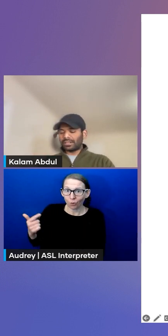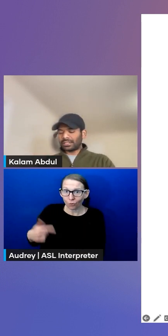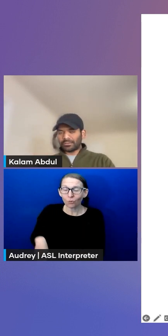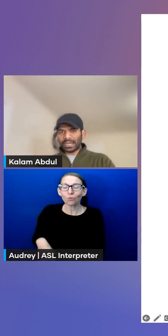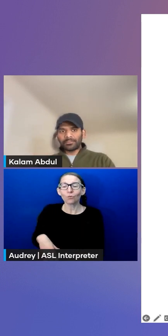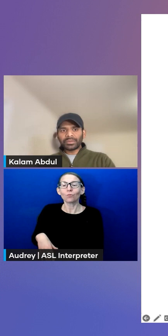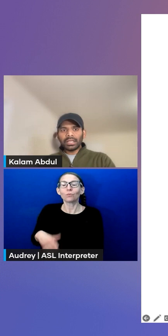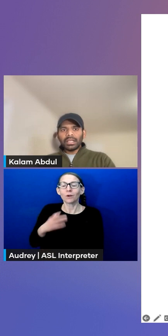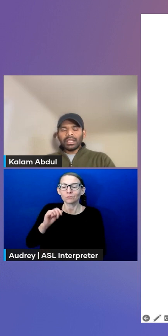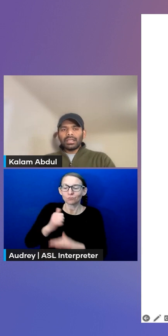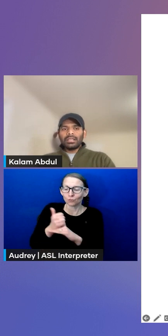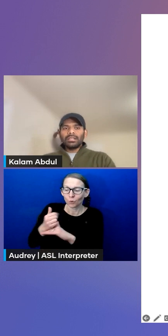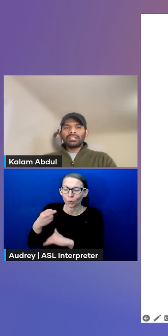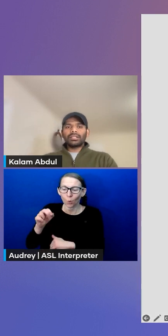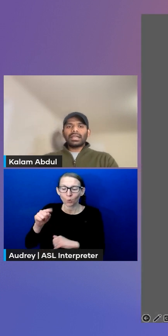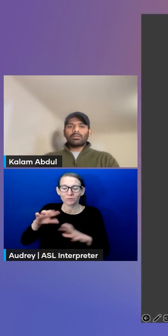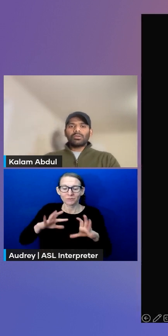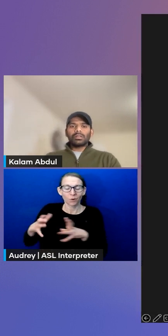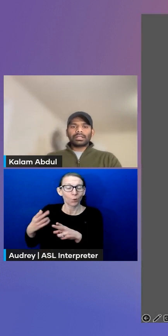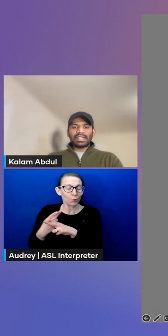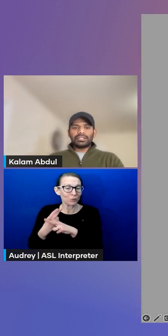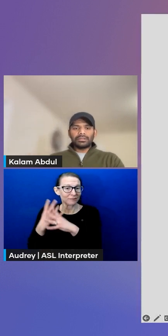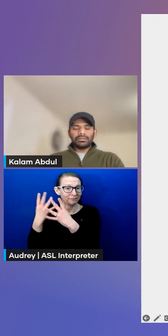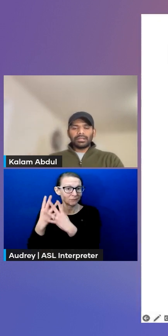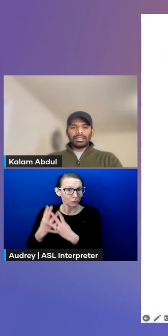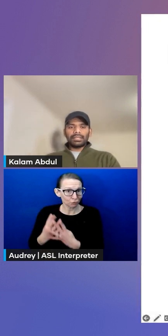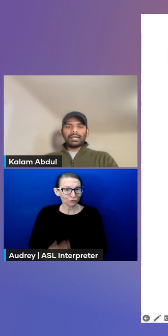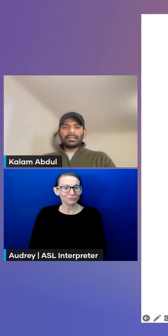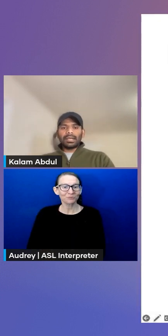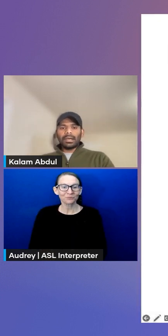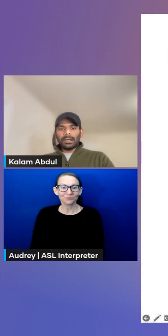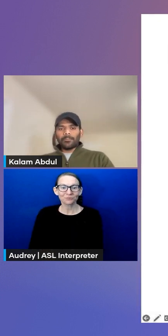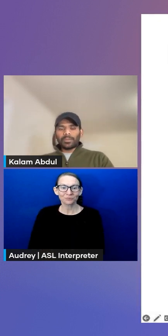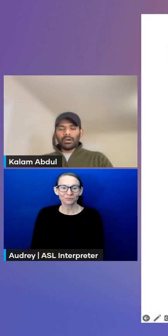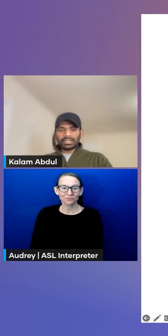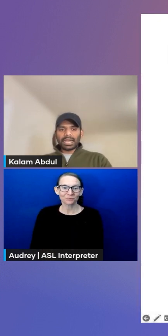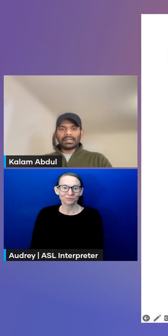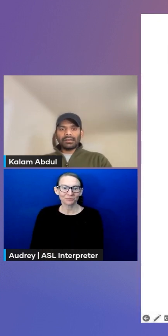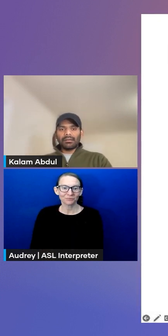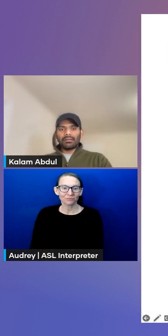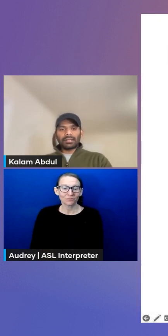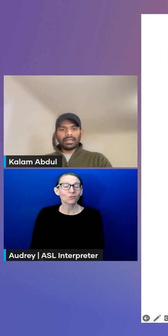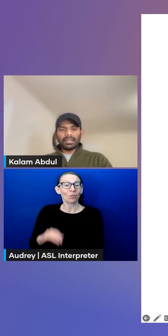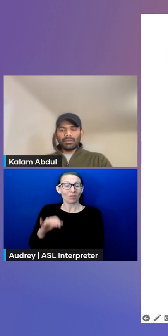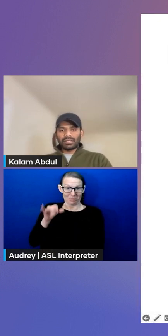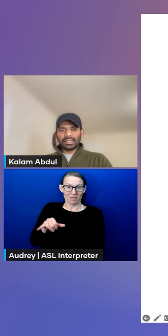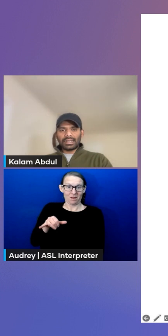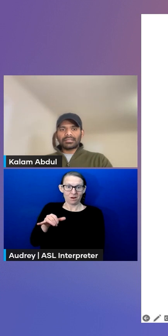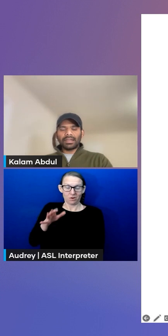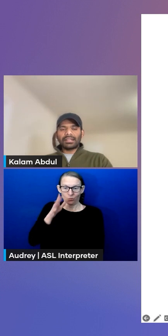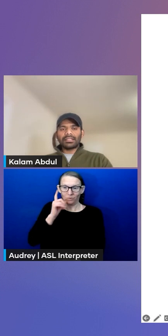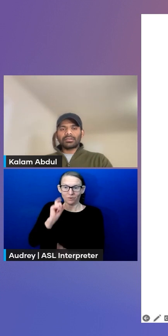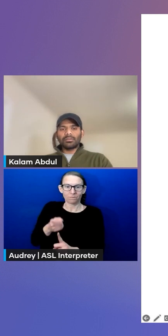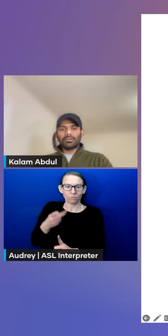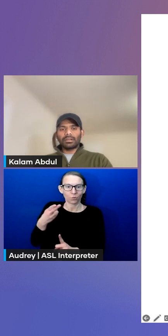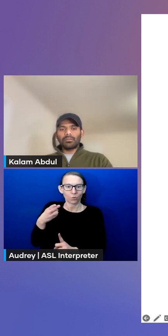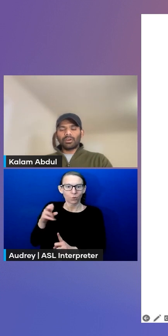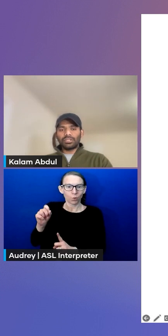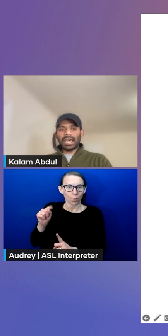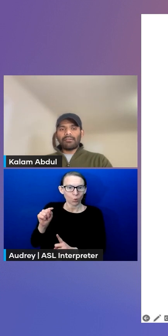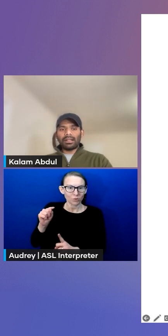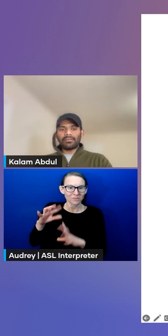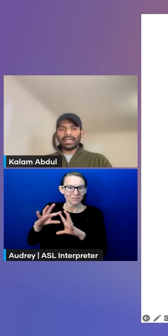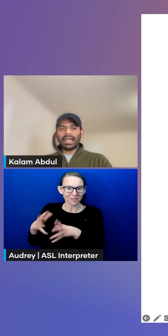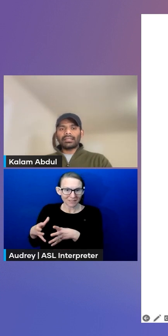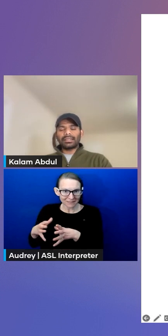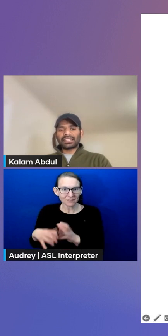the filters, right? So that will get you the host catalog and the host sets, right? So once